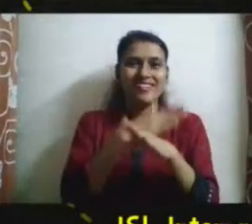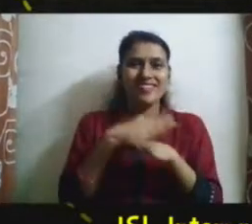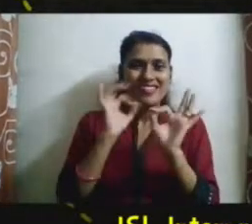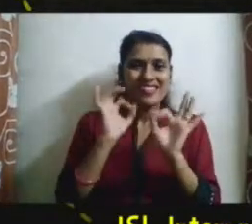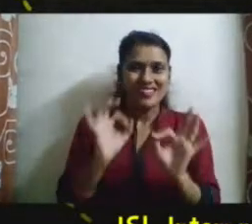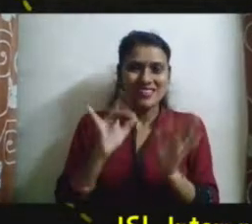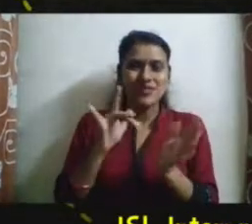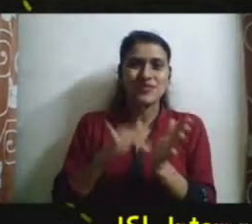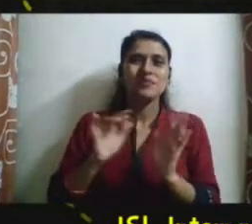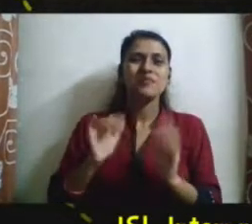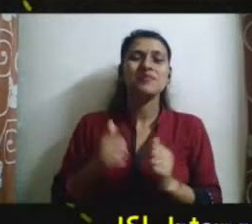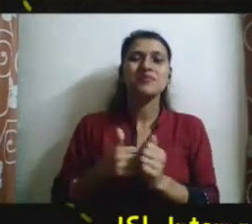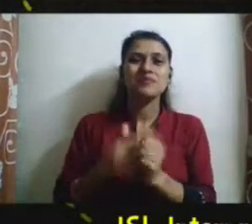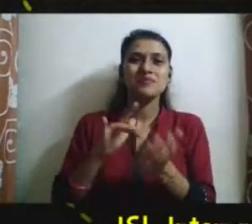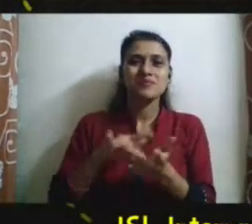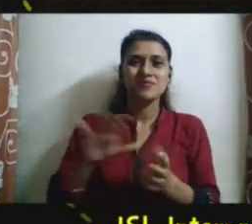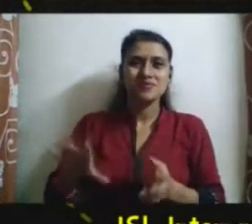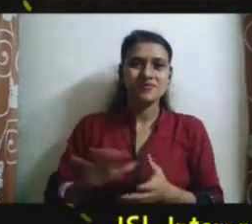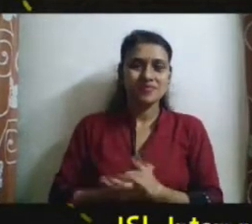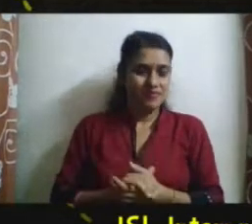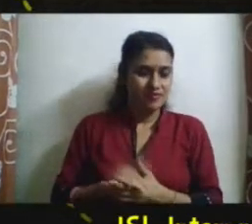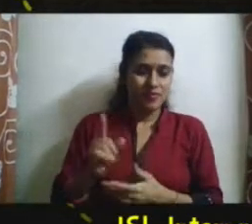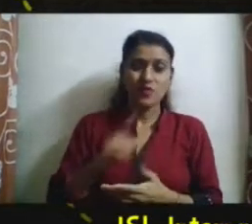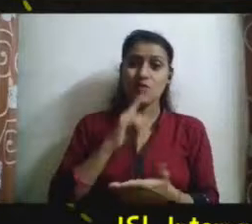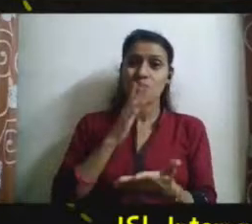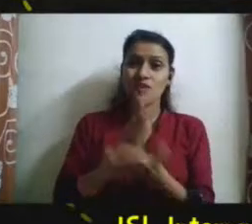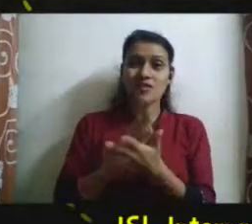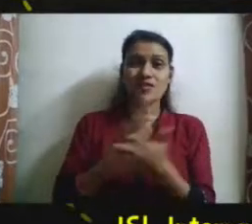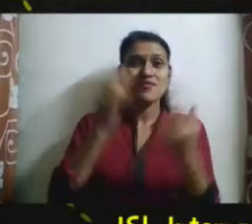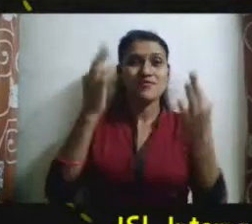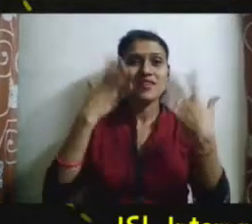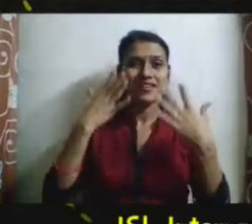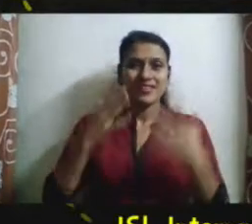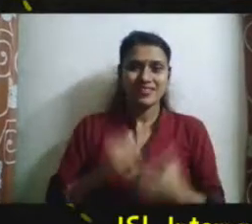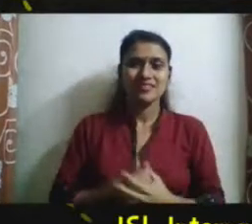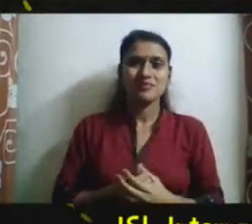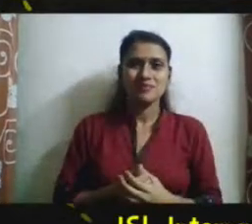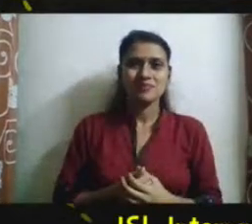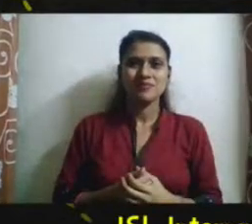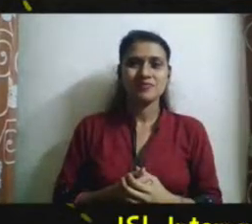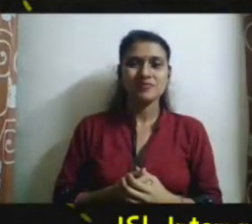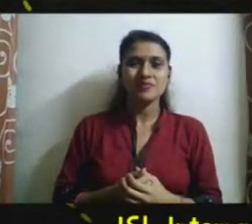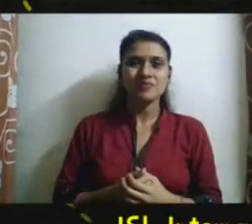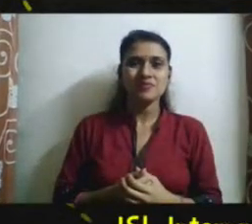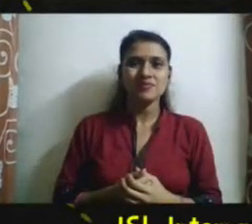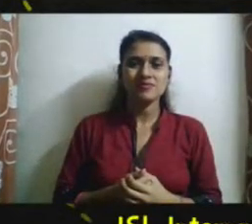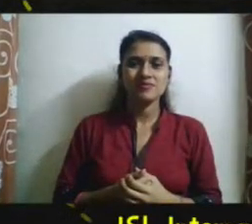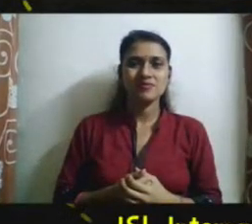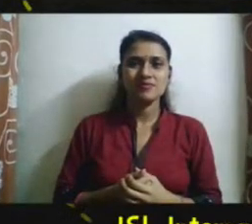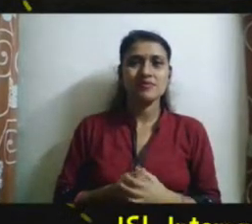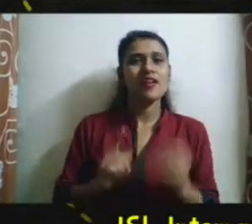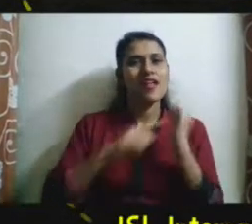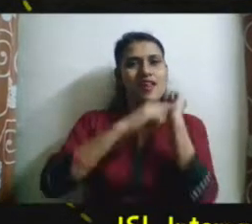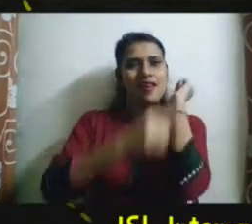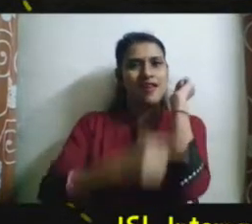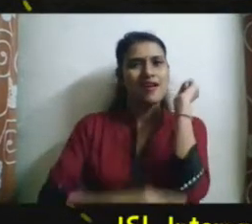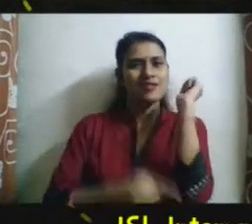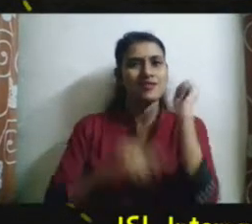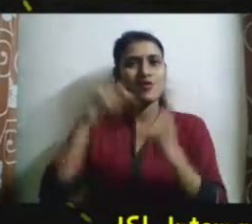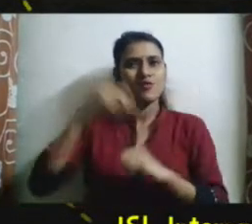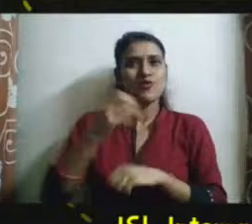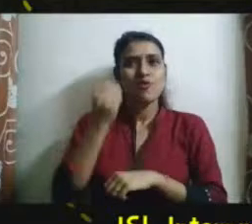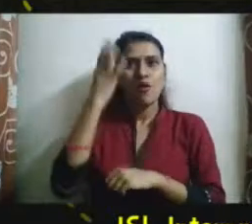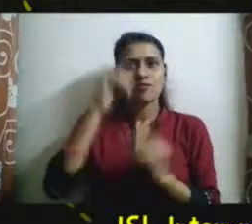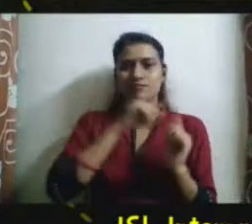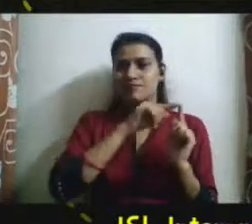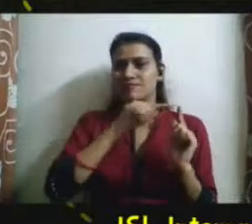space. And it's been absolutely fantastic to attend. And my last thing that I want to outline from today morning's